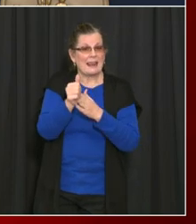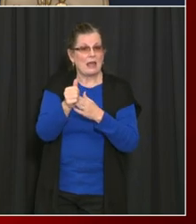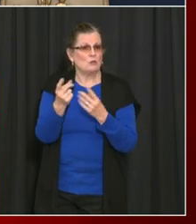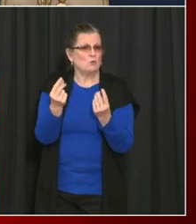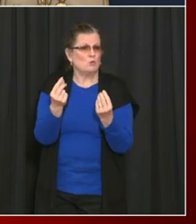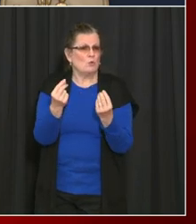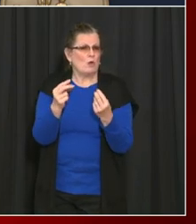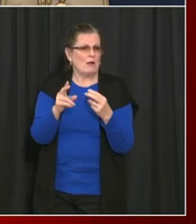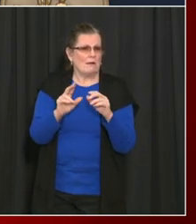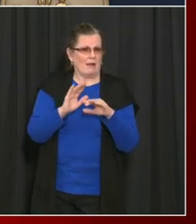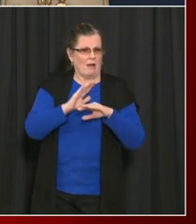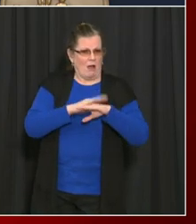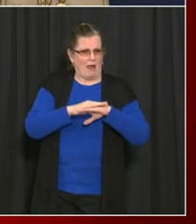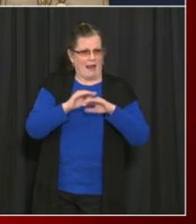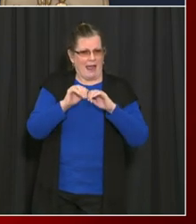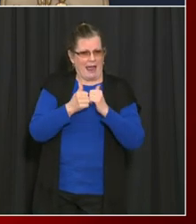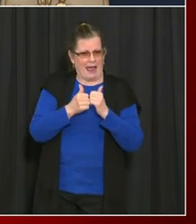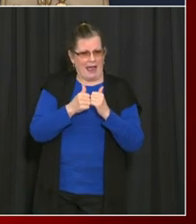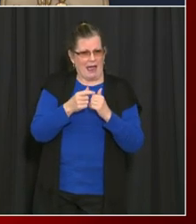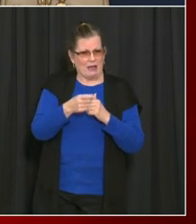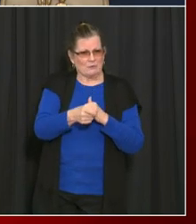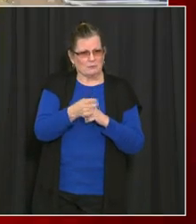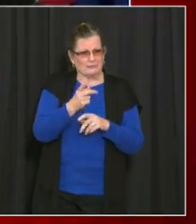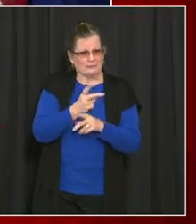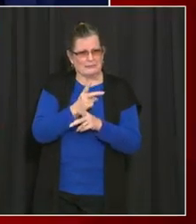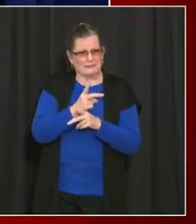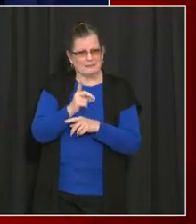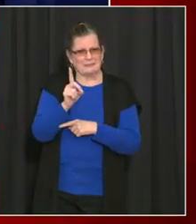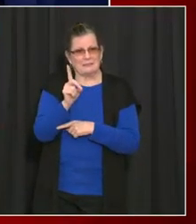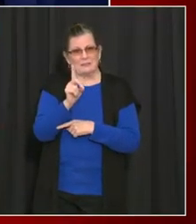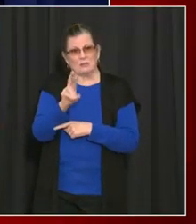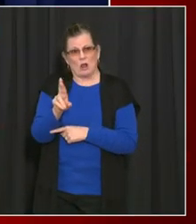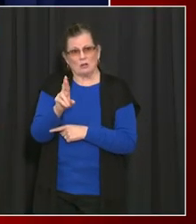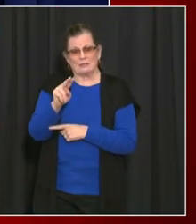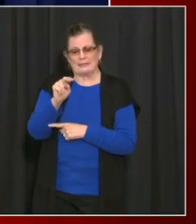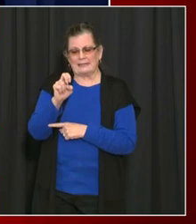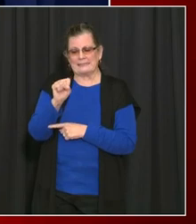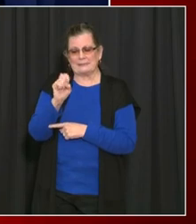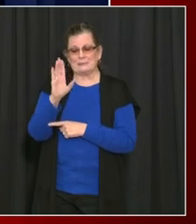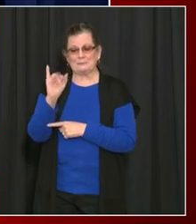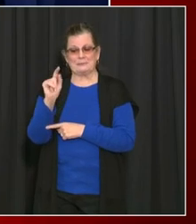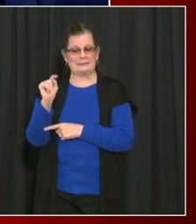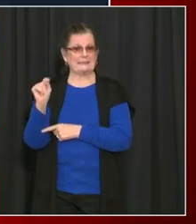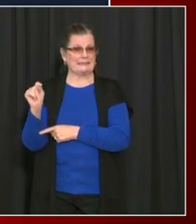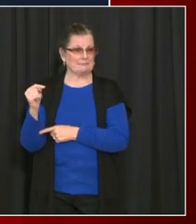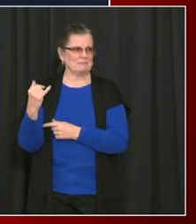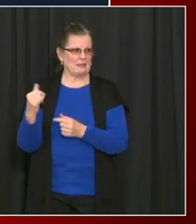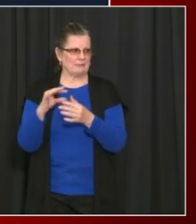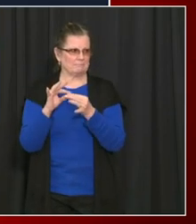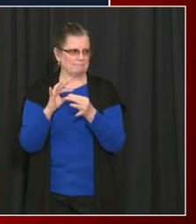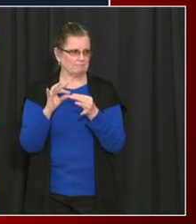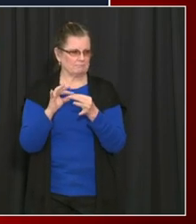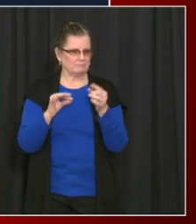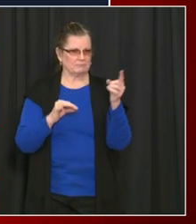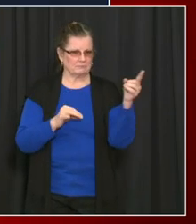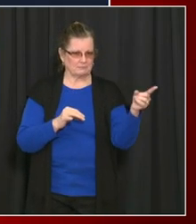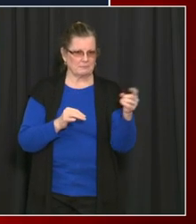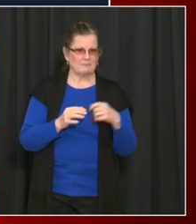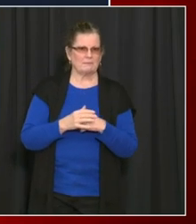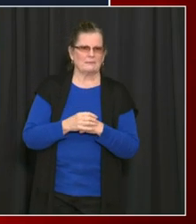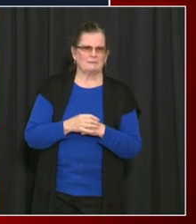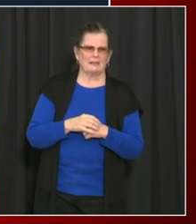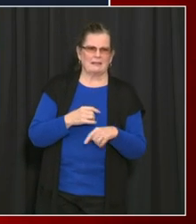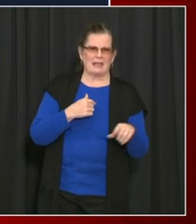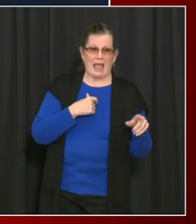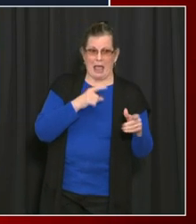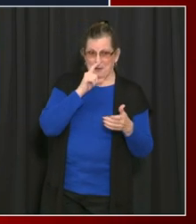this topic. But Dr. Nesbitt, would you add to what I've said? Sure. And I believe the mayor is going to highlight some of